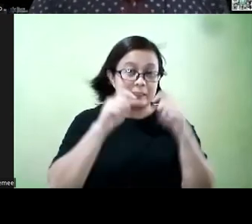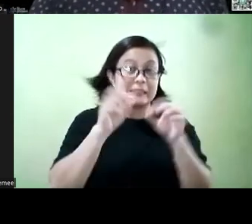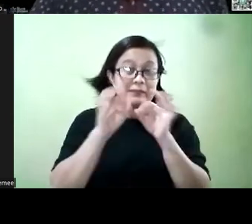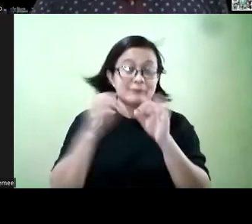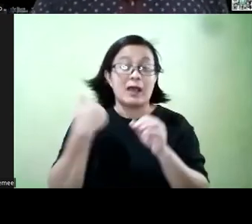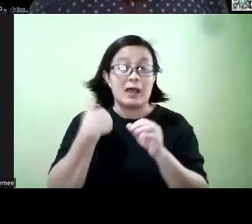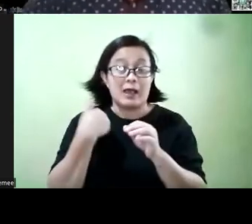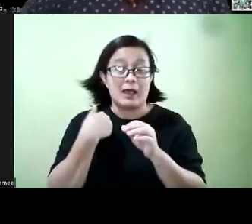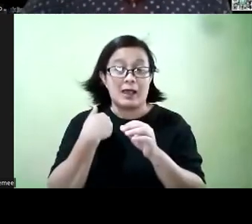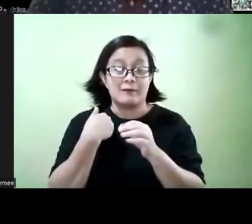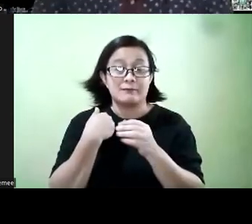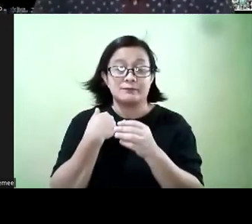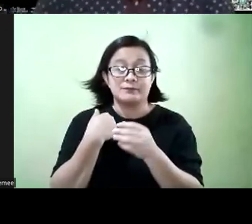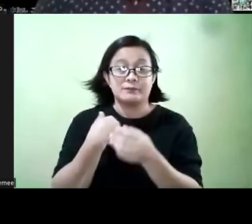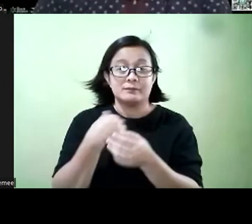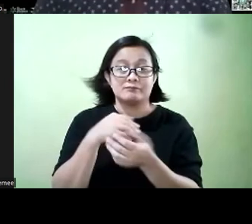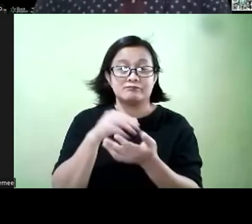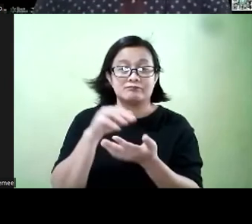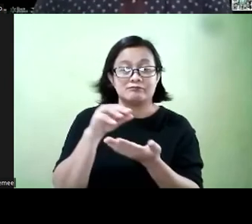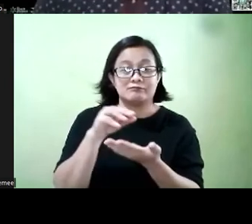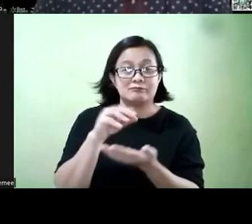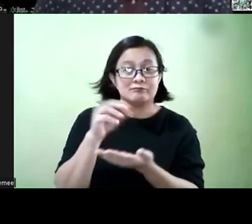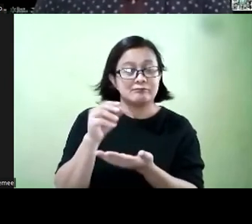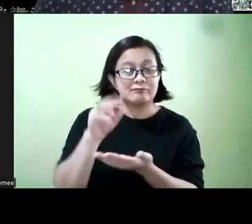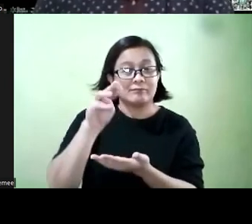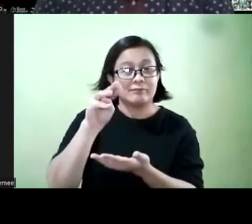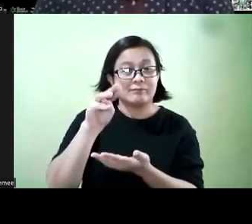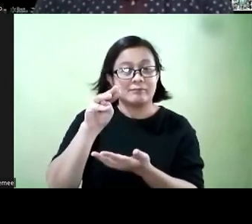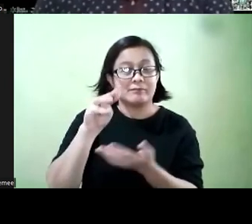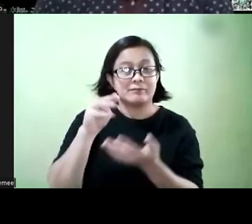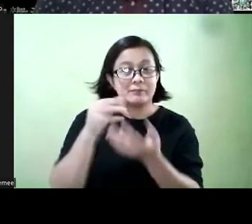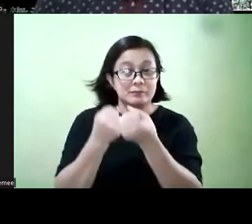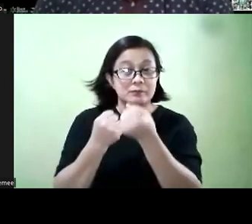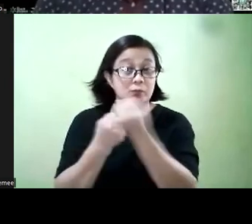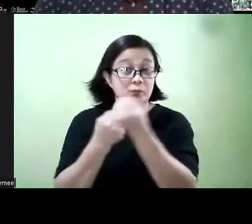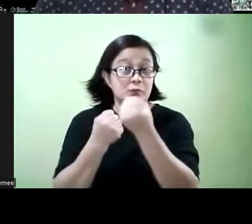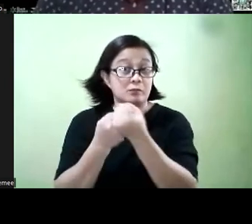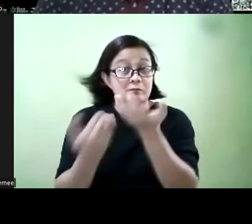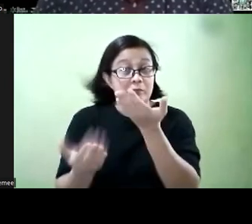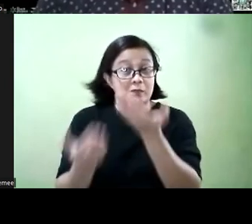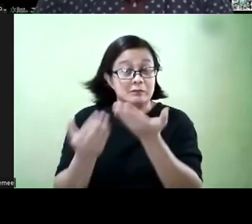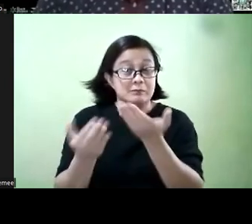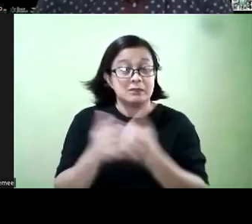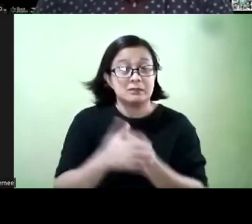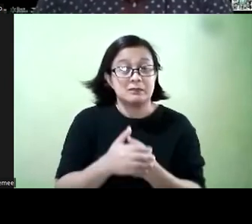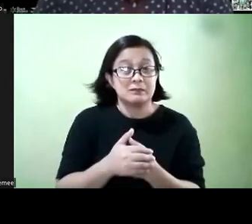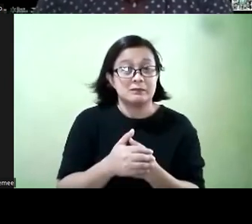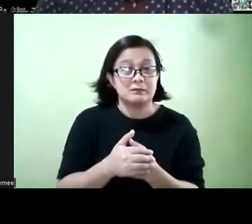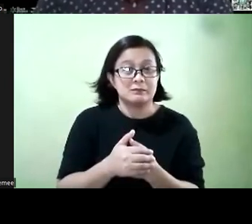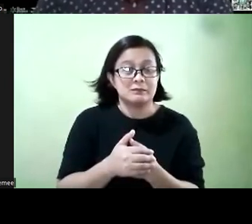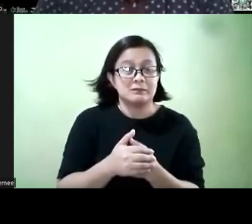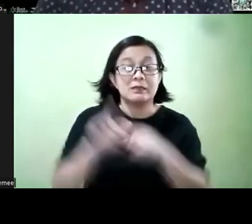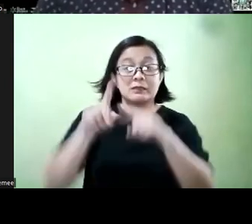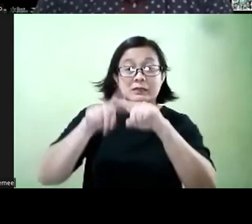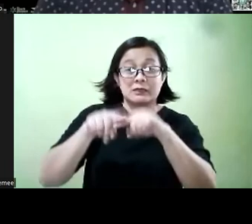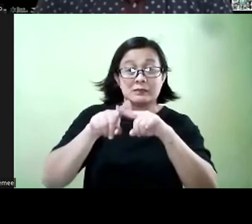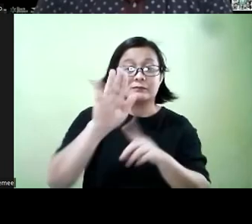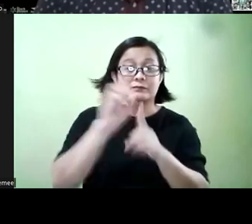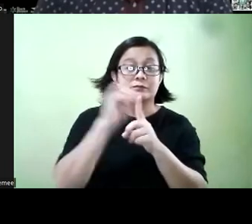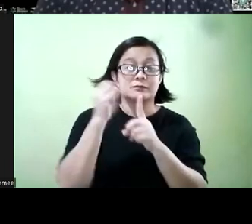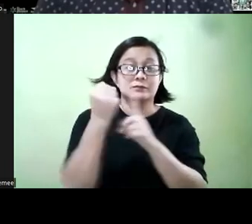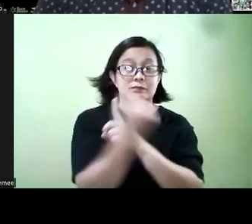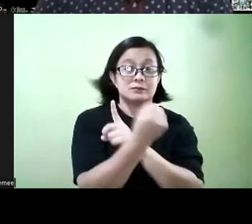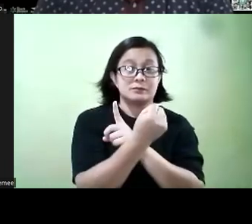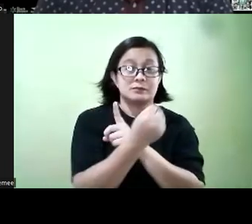mean, not everyone has the means. So I guess that really, that also depends on your situation.